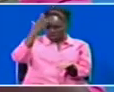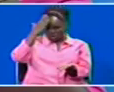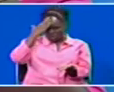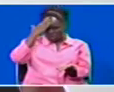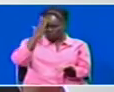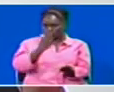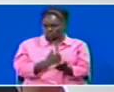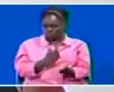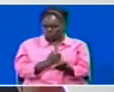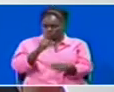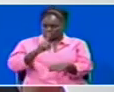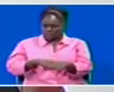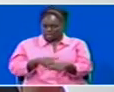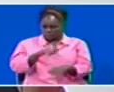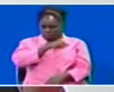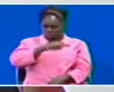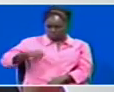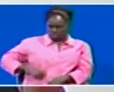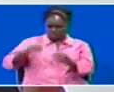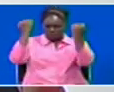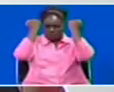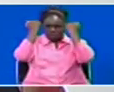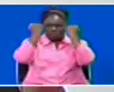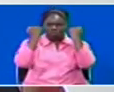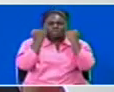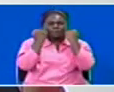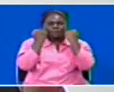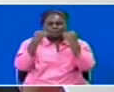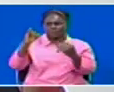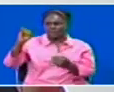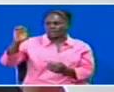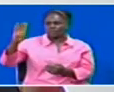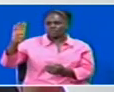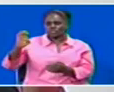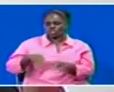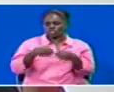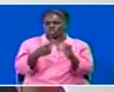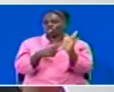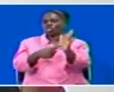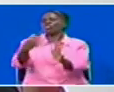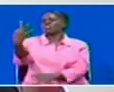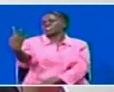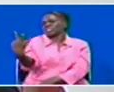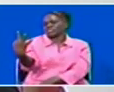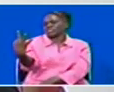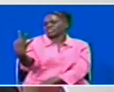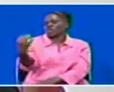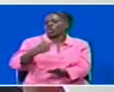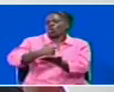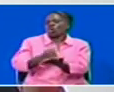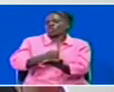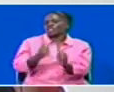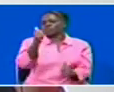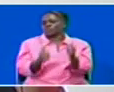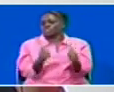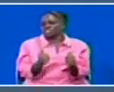that during the Supreme Court case, the IBC produced three registers. So which register is being audited? Okay. There's